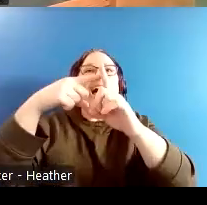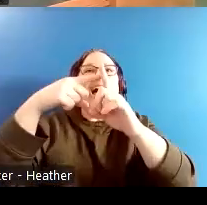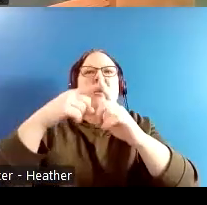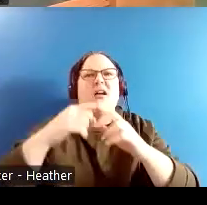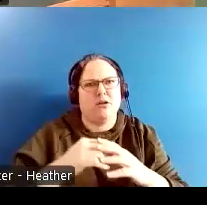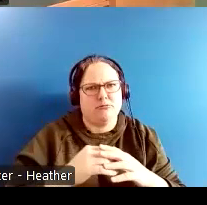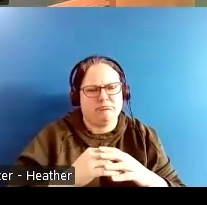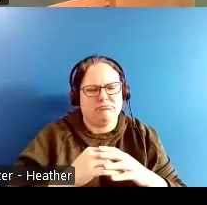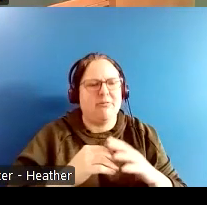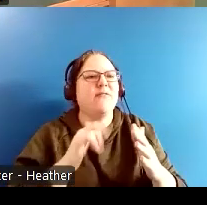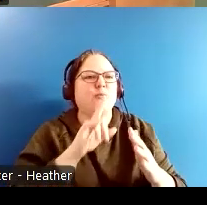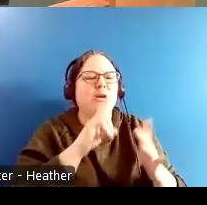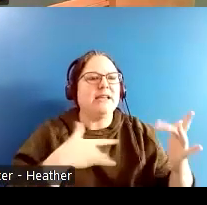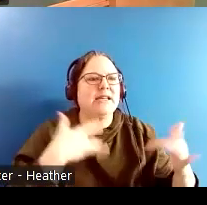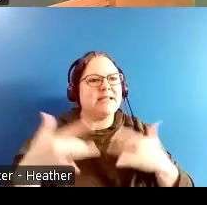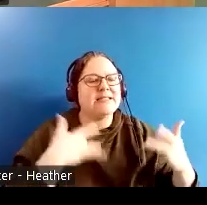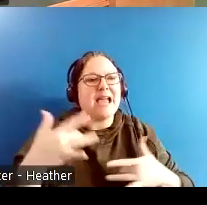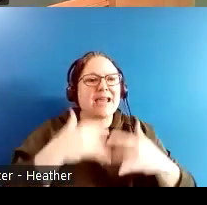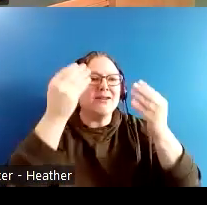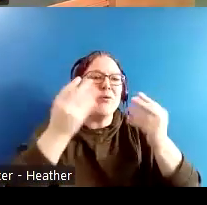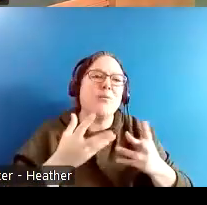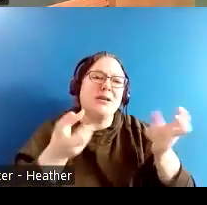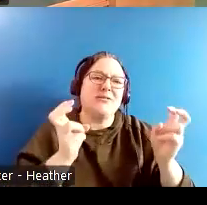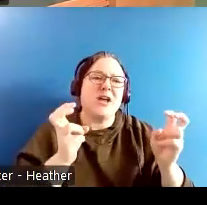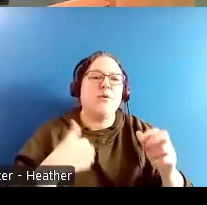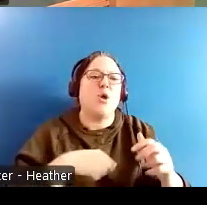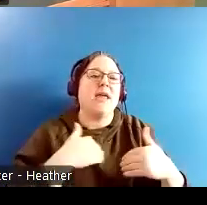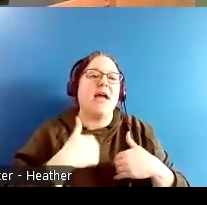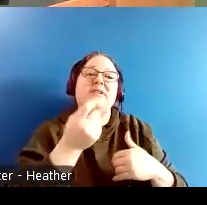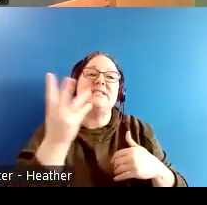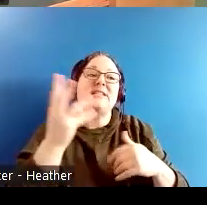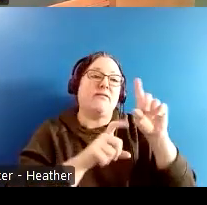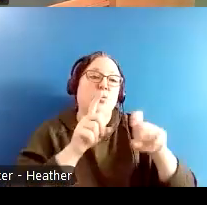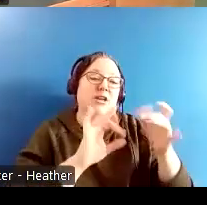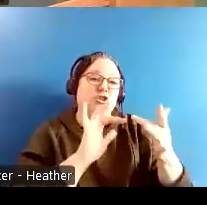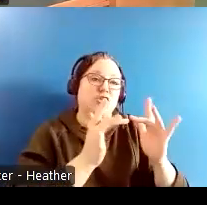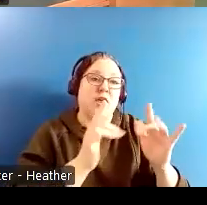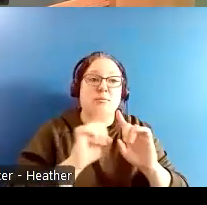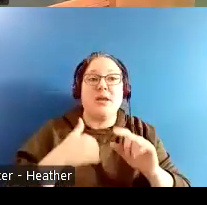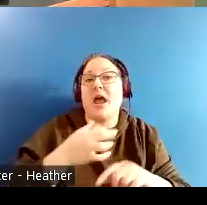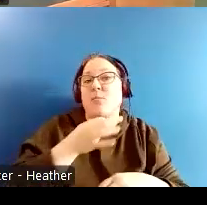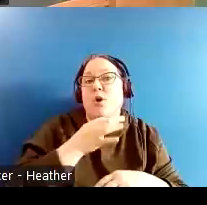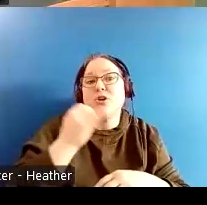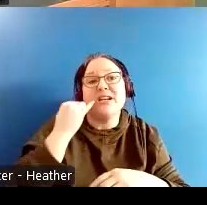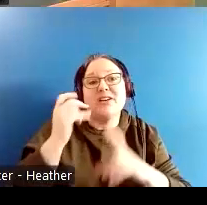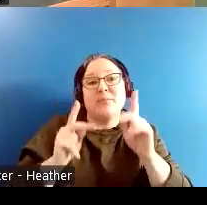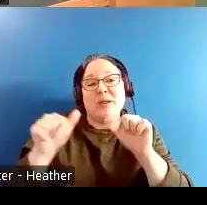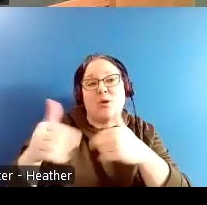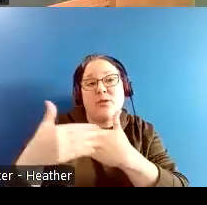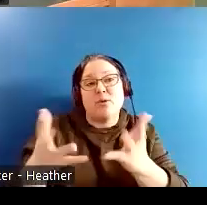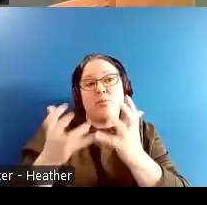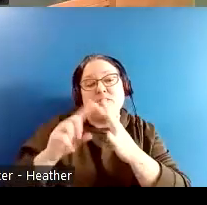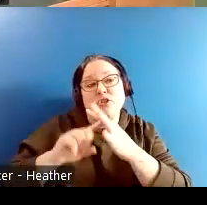exciting and informative talk. We have a number of questions online, but I wonder if we have folks in the room who want to get us started. Dr. Gansner.